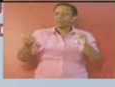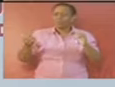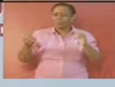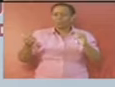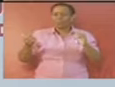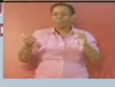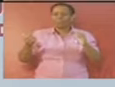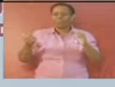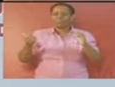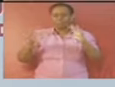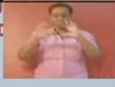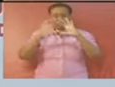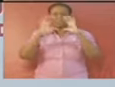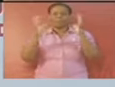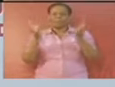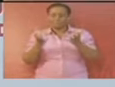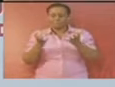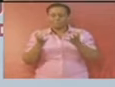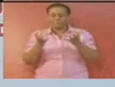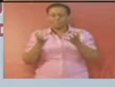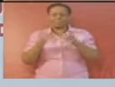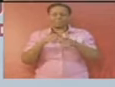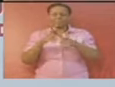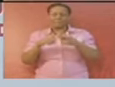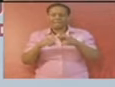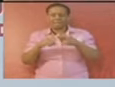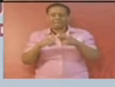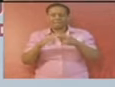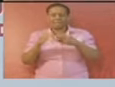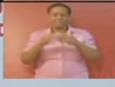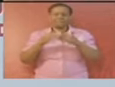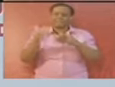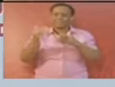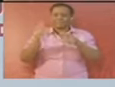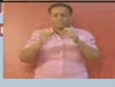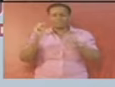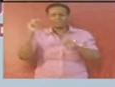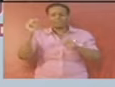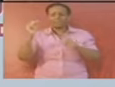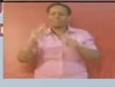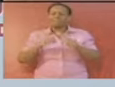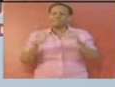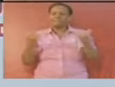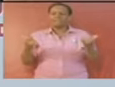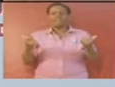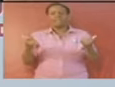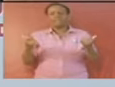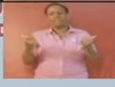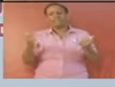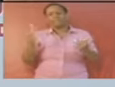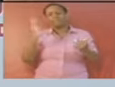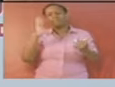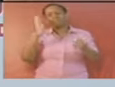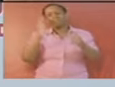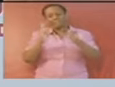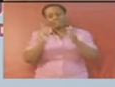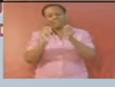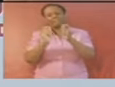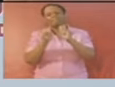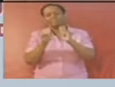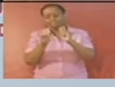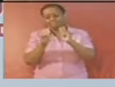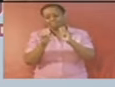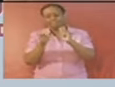the regional perspective. Permit me to deviate from that this morning because I want to spend all my time, my limited time